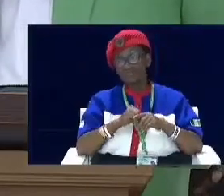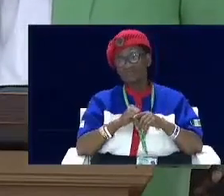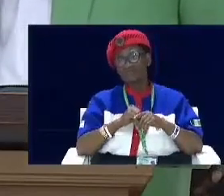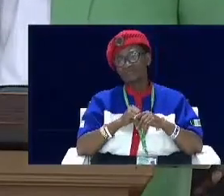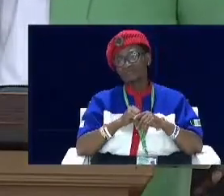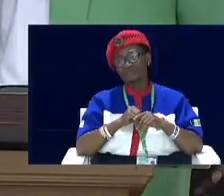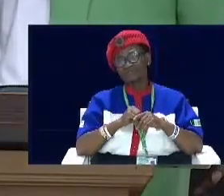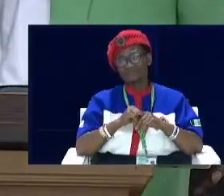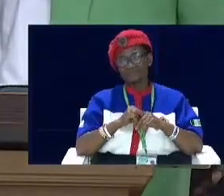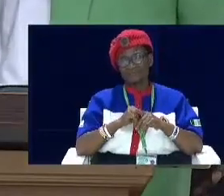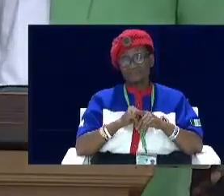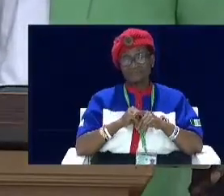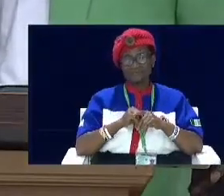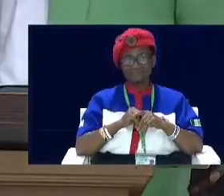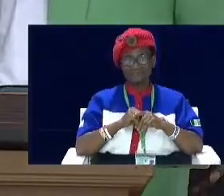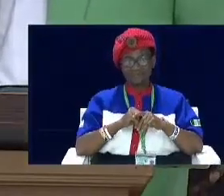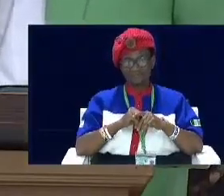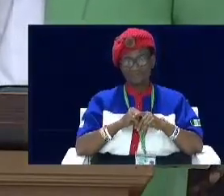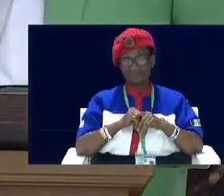television.